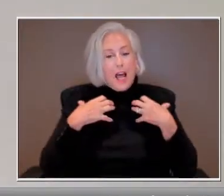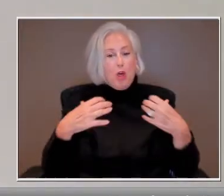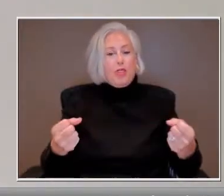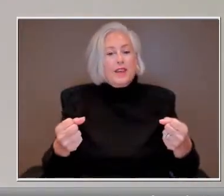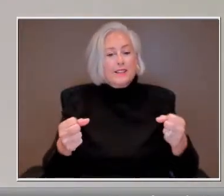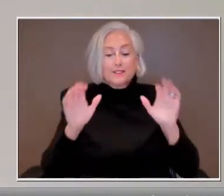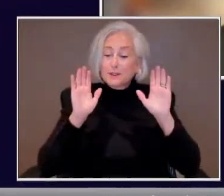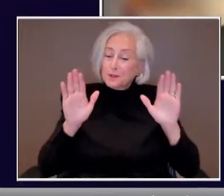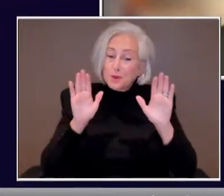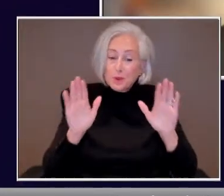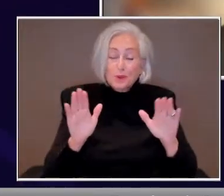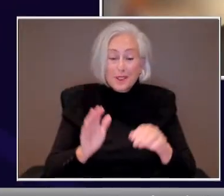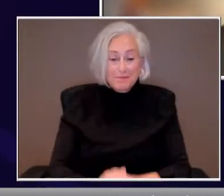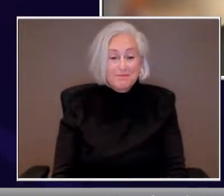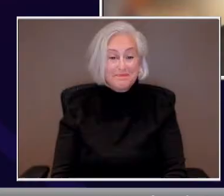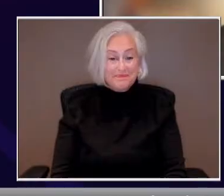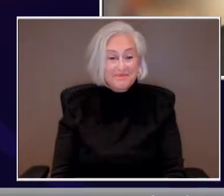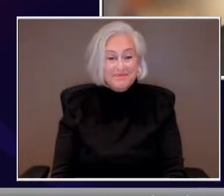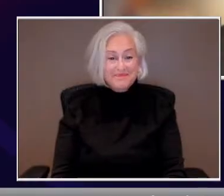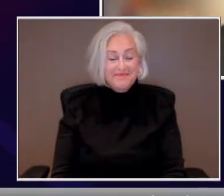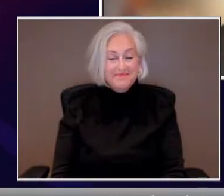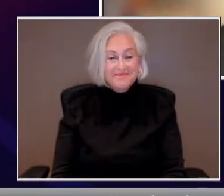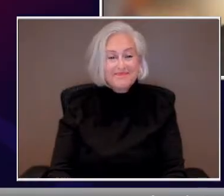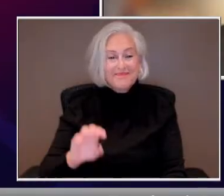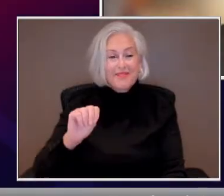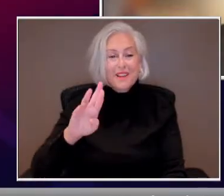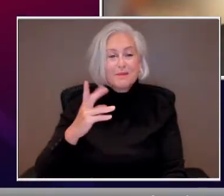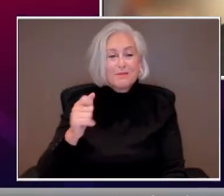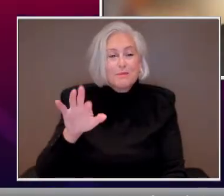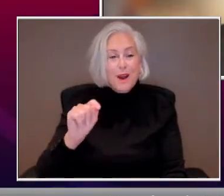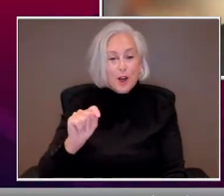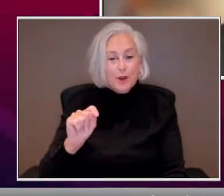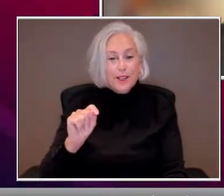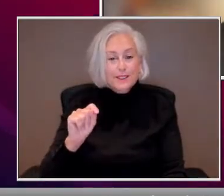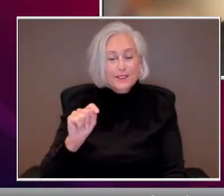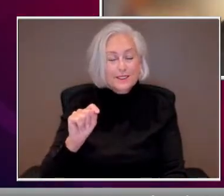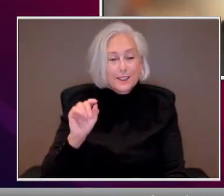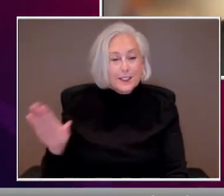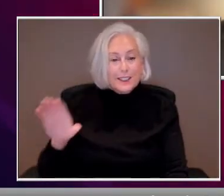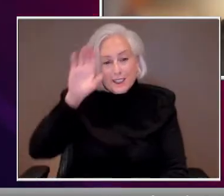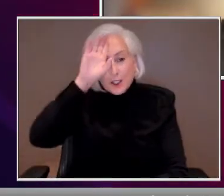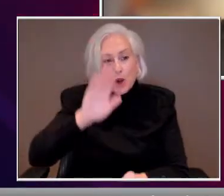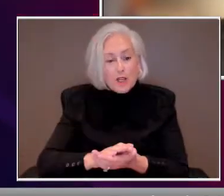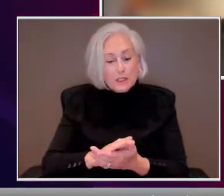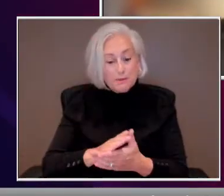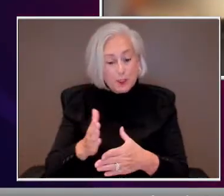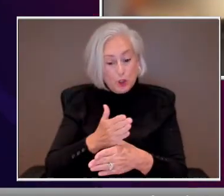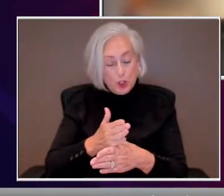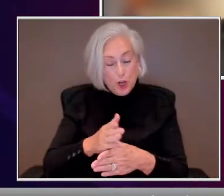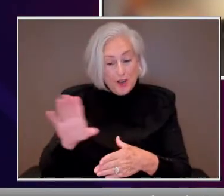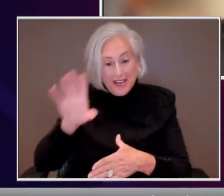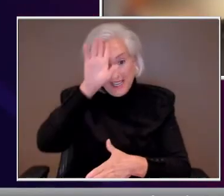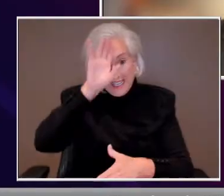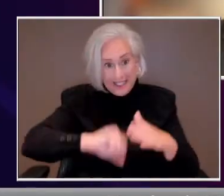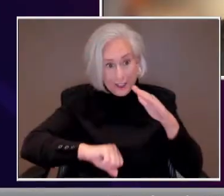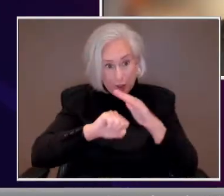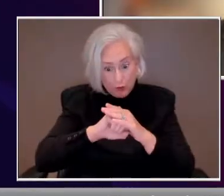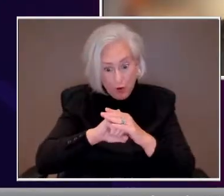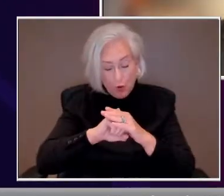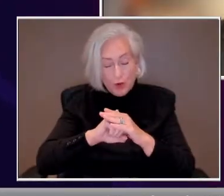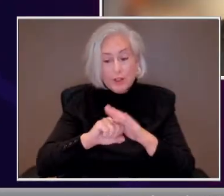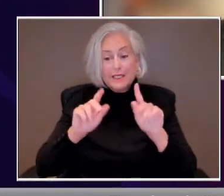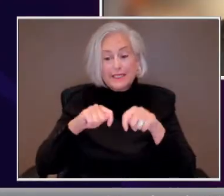wonderful. Margaret, Vern had shared that when he had his stroke, it was his team of doctors in Hays that were able to